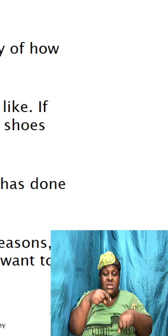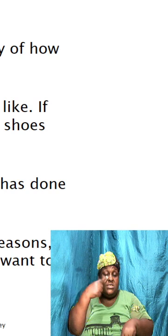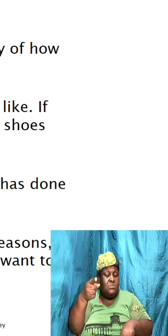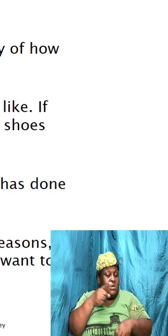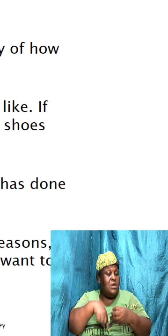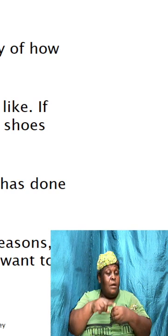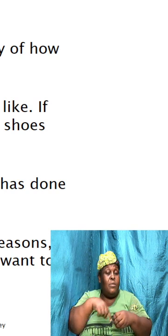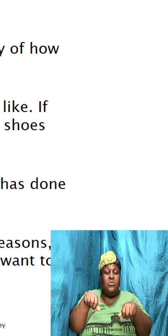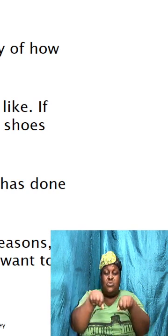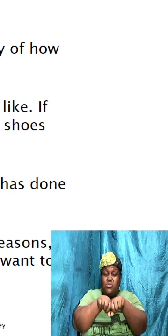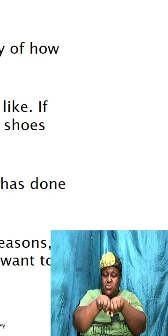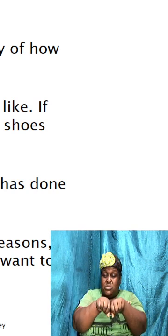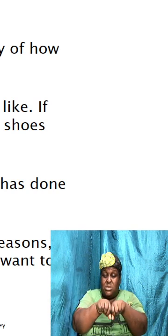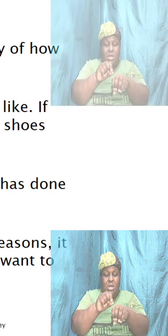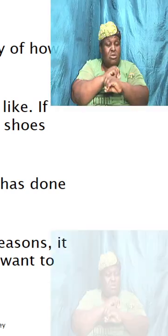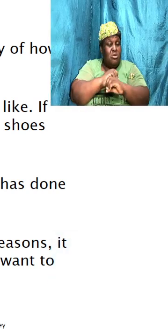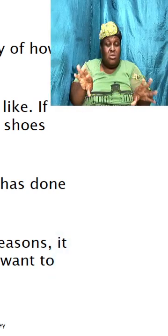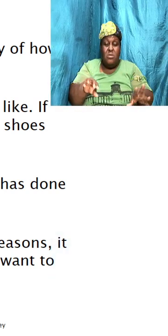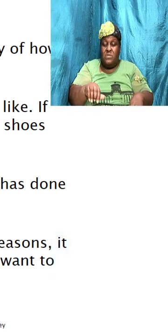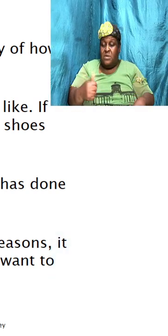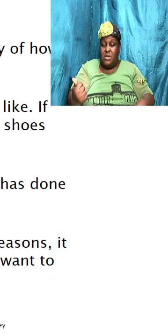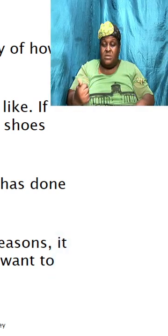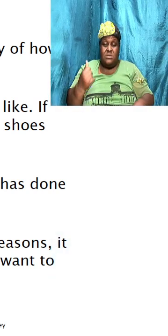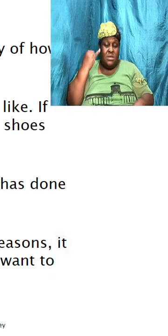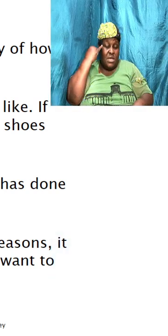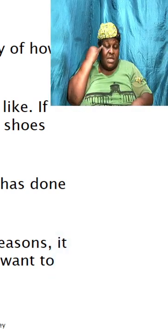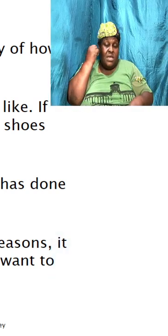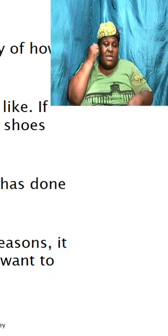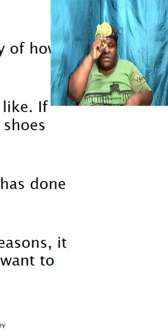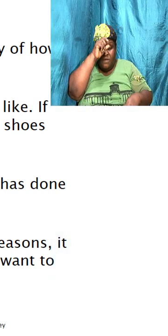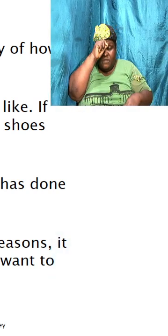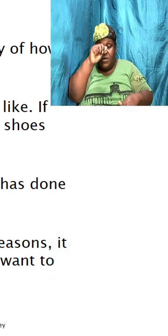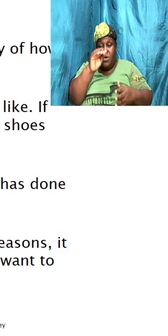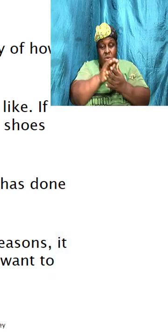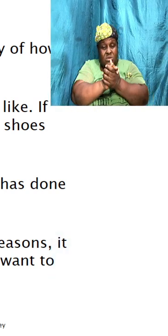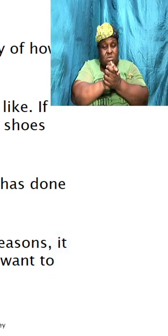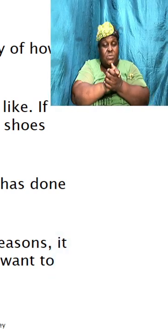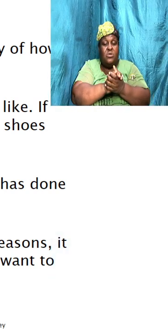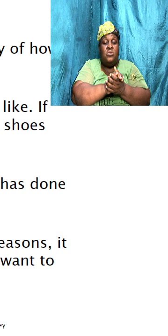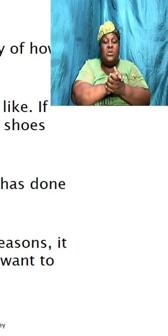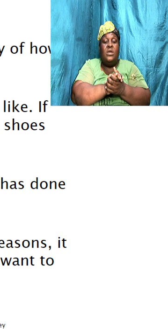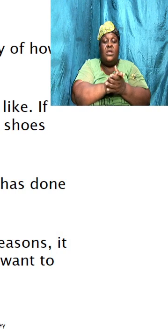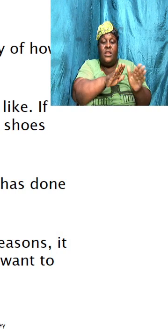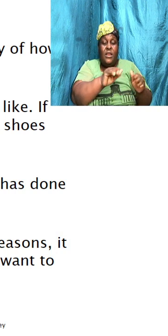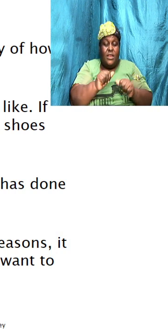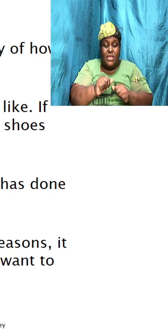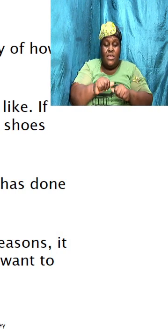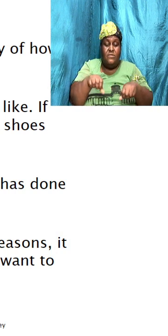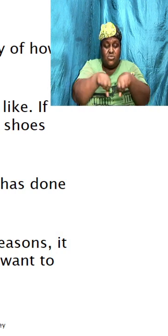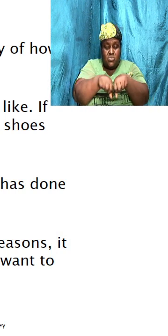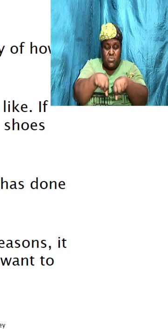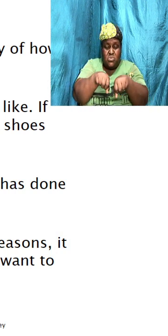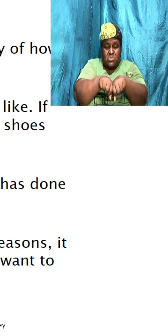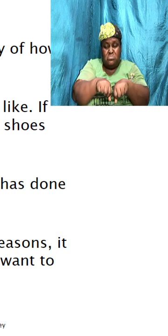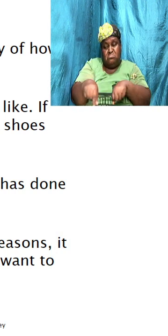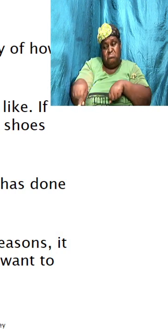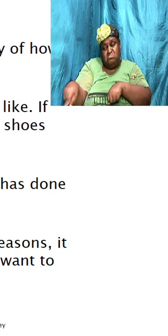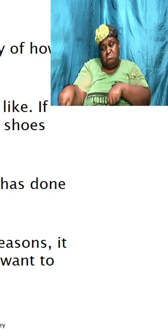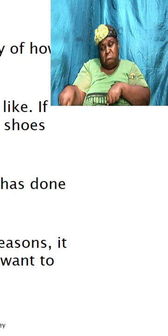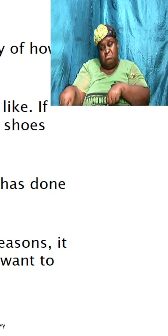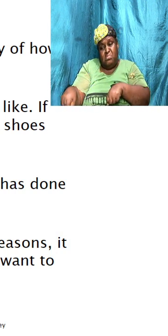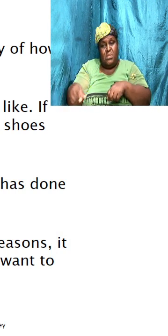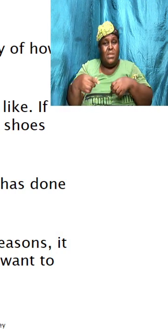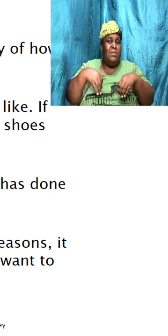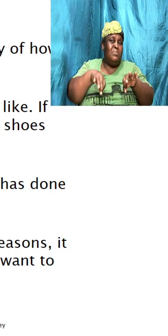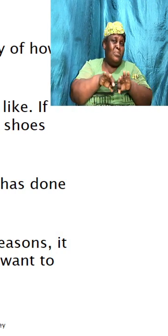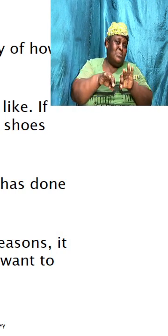nothing else. So, for example, if the husband is leaving the shoes, you know, at a certain place, you know, it's important for us now to